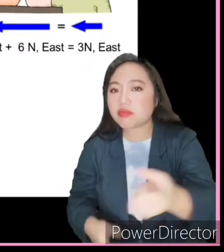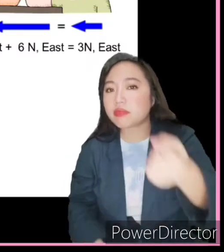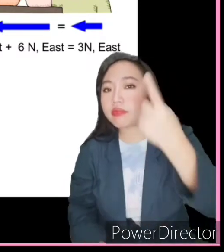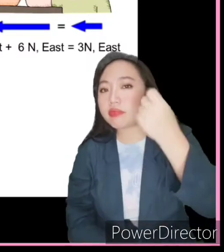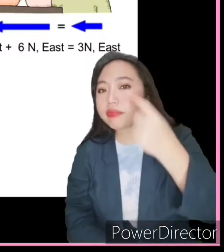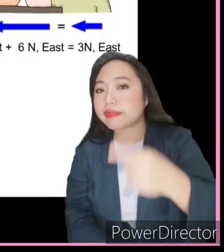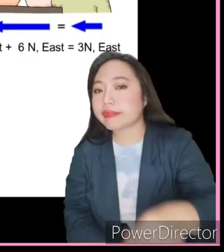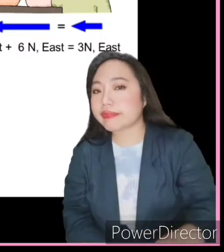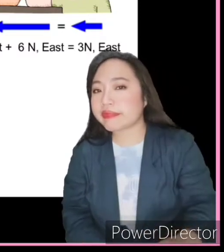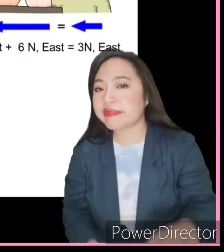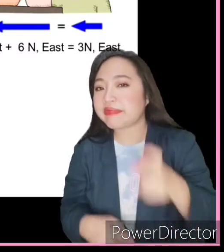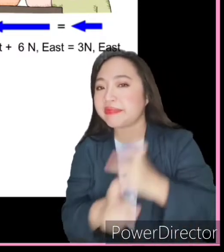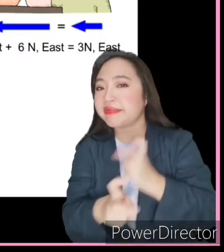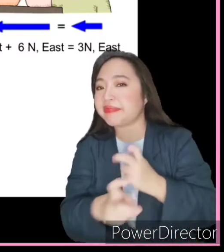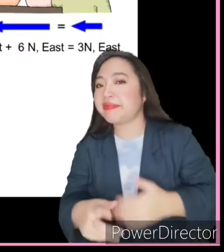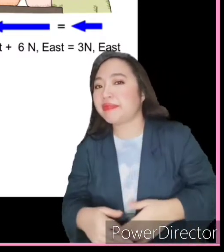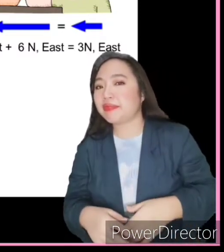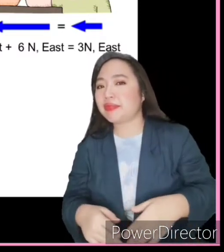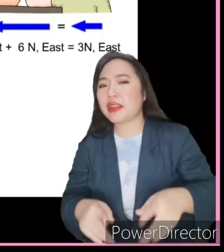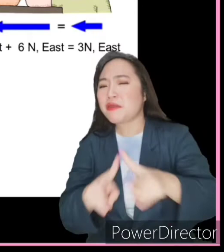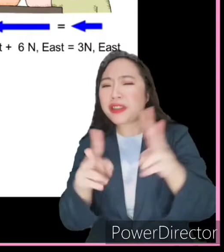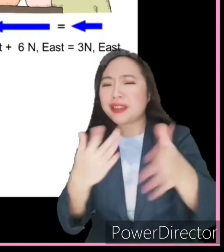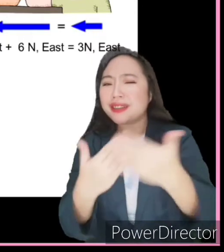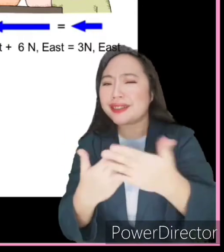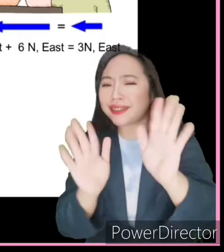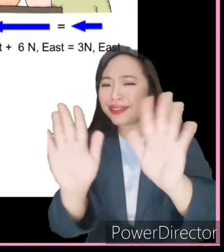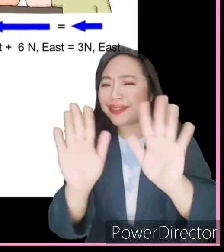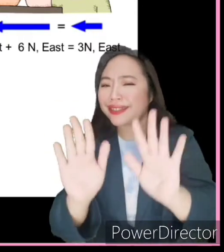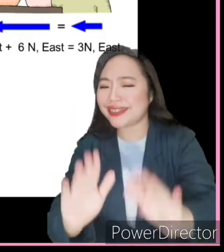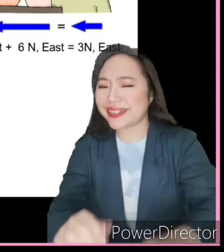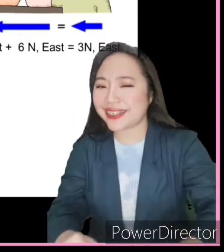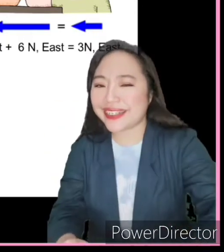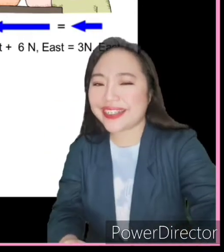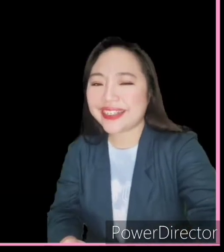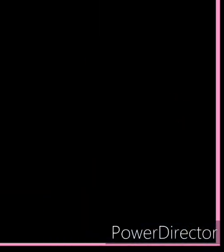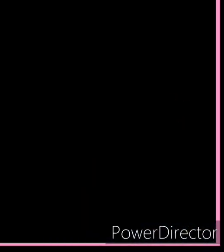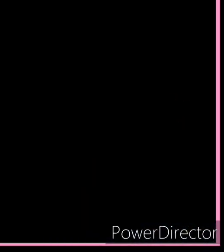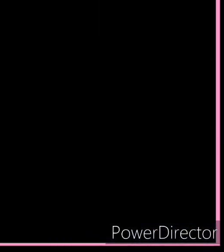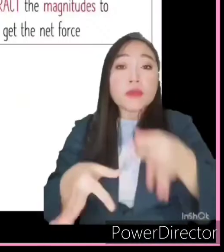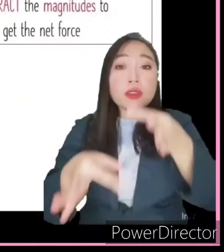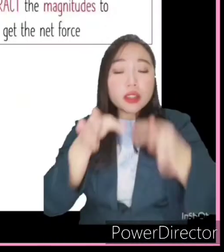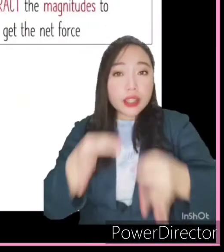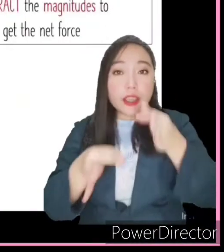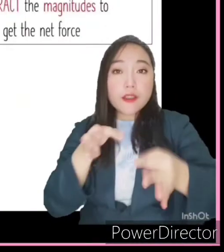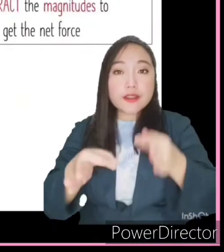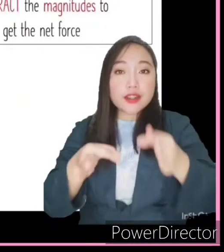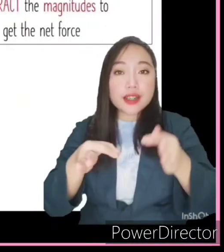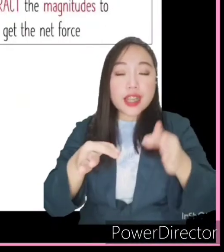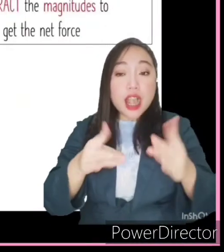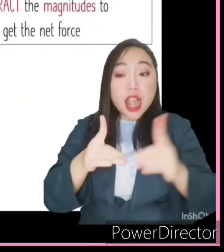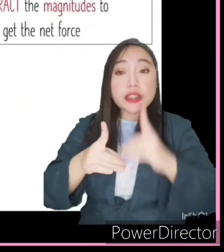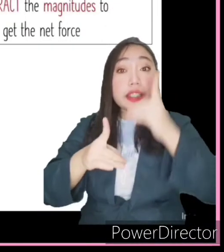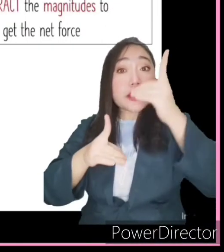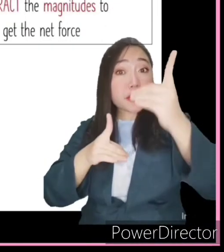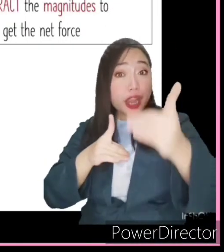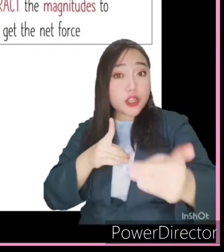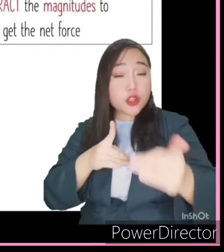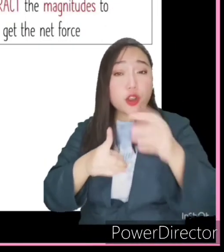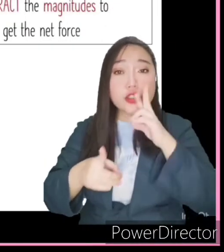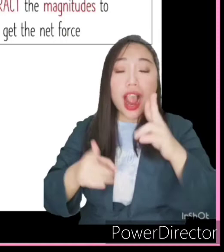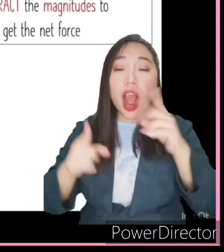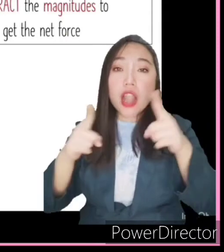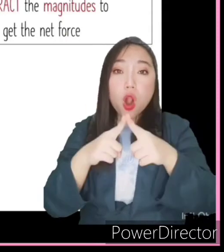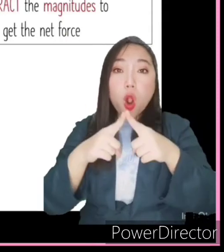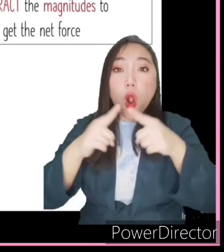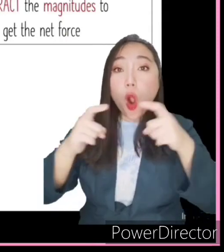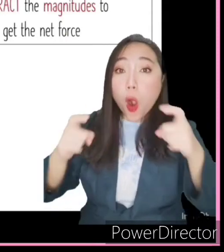just also be east. Okay? It's not difficult, okay? It's just easy. So if